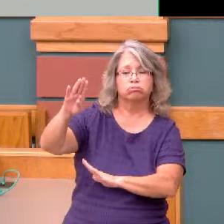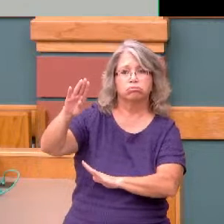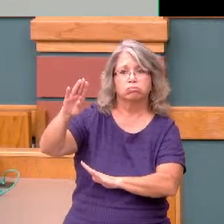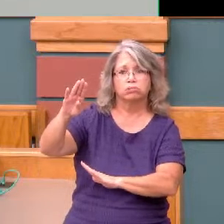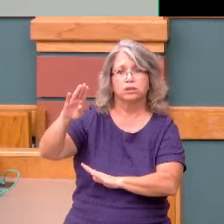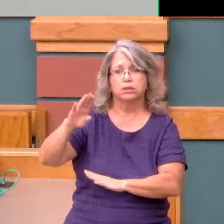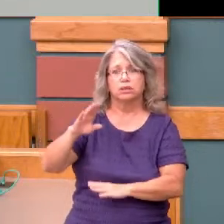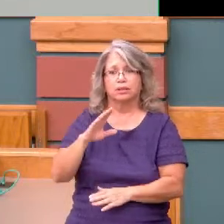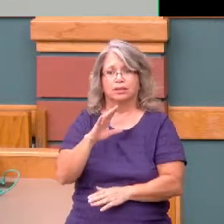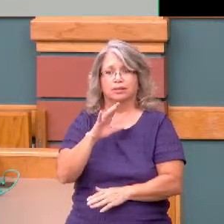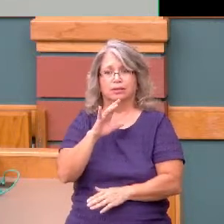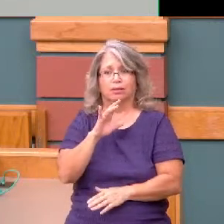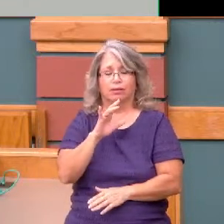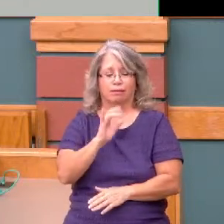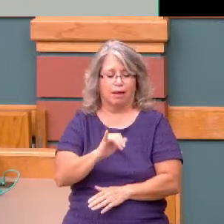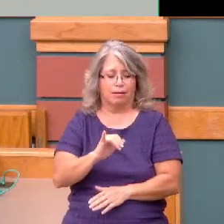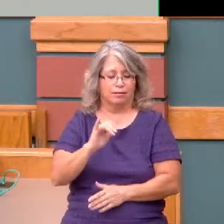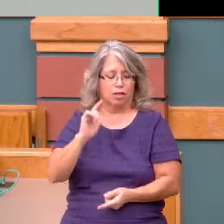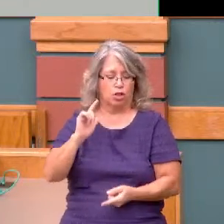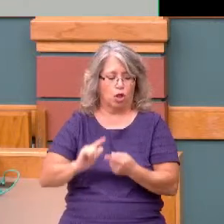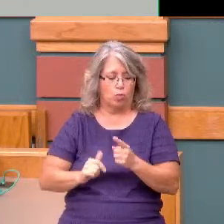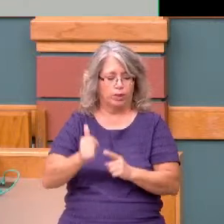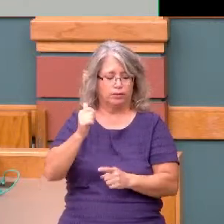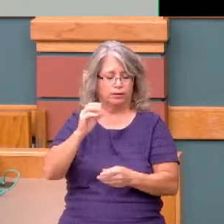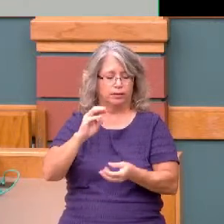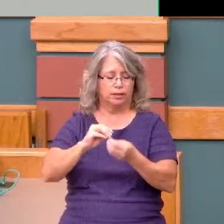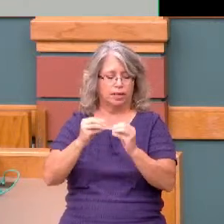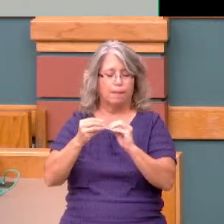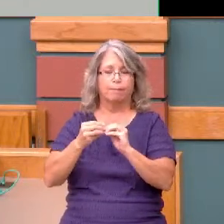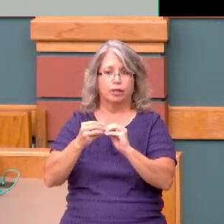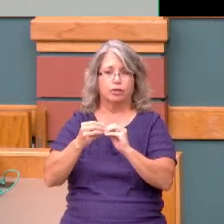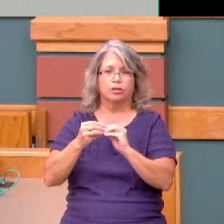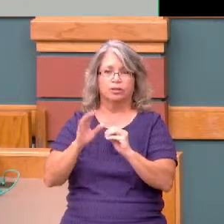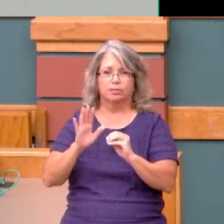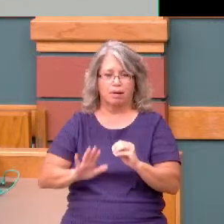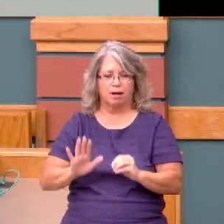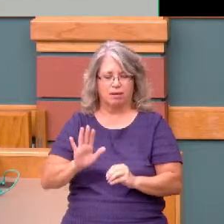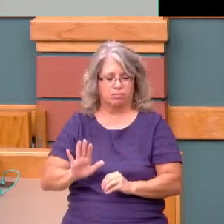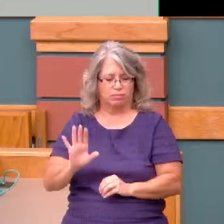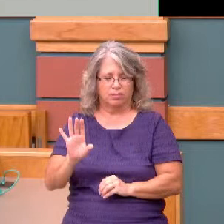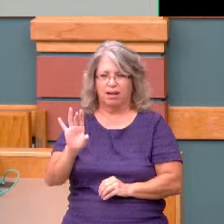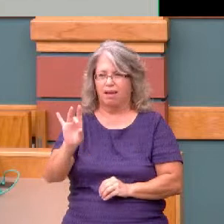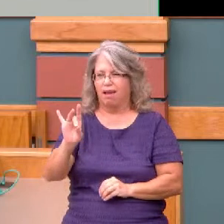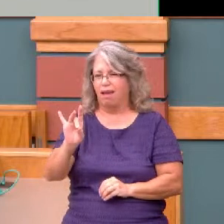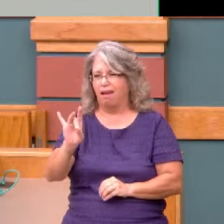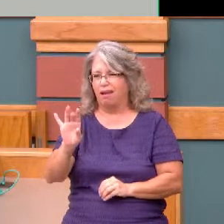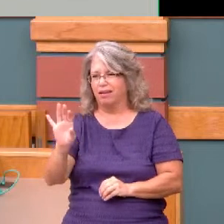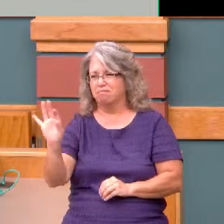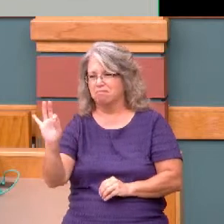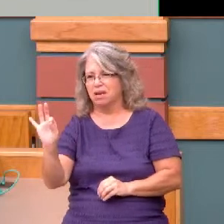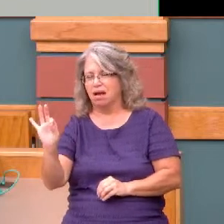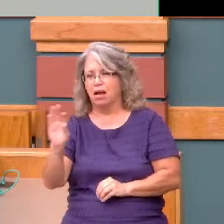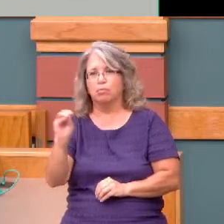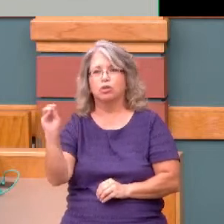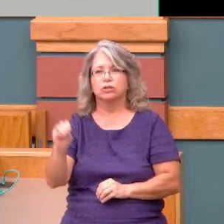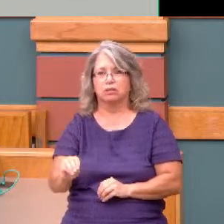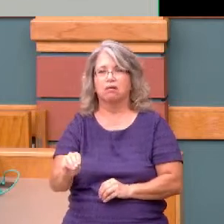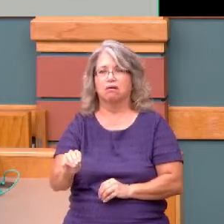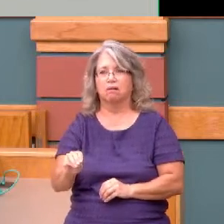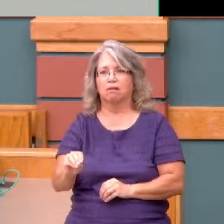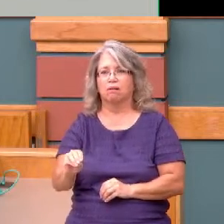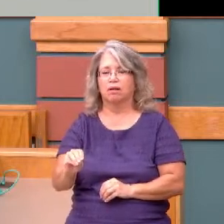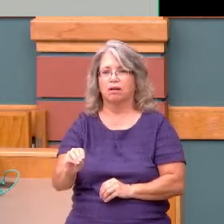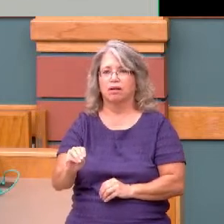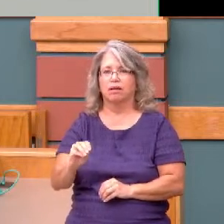So this is the lowest we've observed during the pandemic, just below 10%, about 8 or 9% of the beds in the hospital